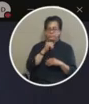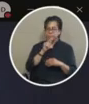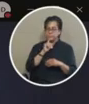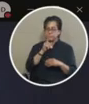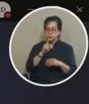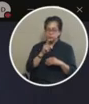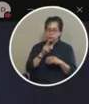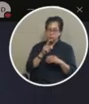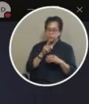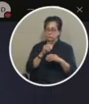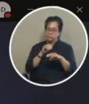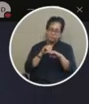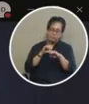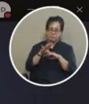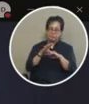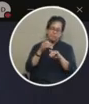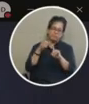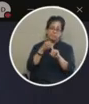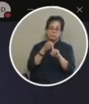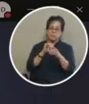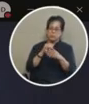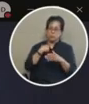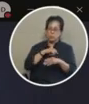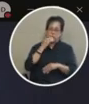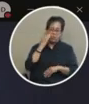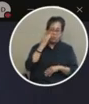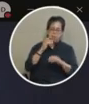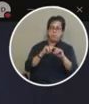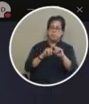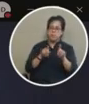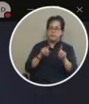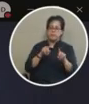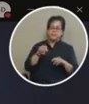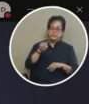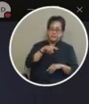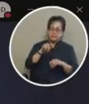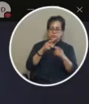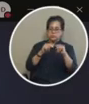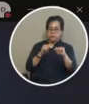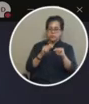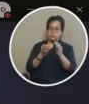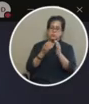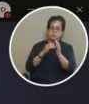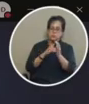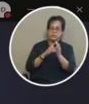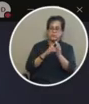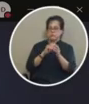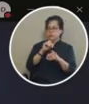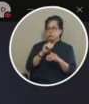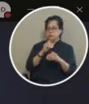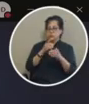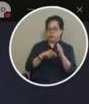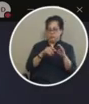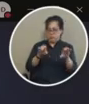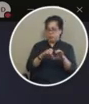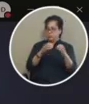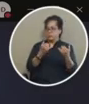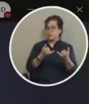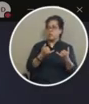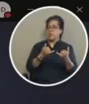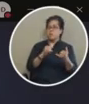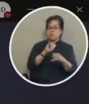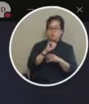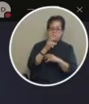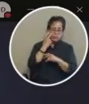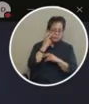significant impacts yet that we've been aware of. However, they are trying to repurpose a lot of what they're currently doing to see if